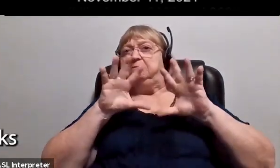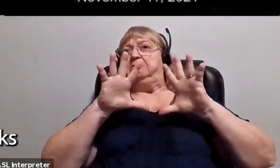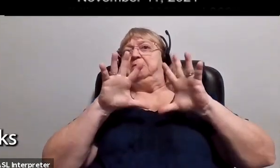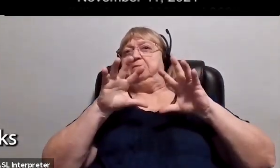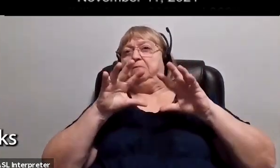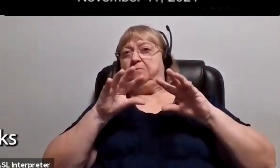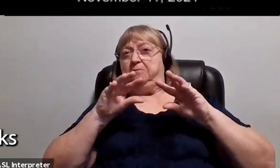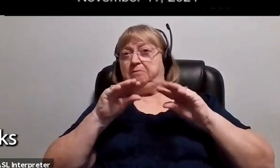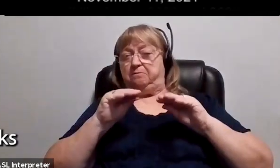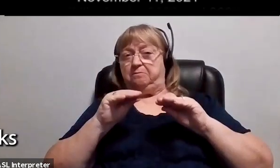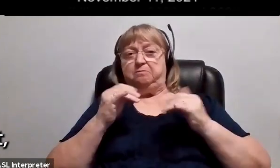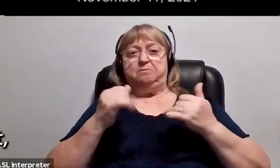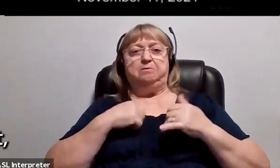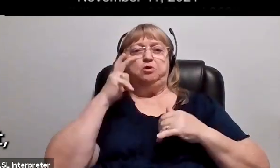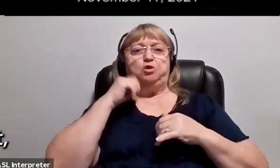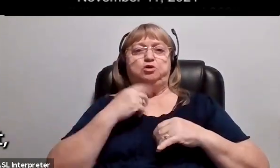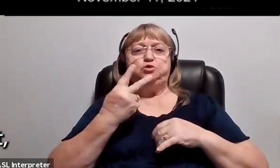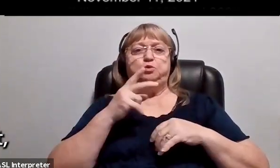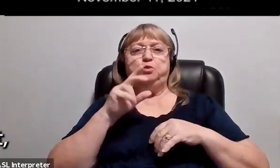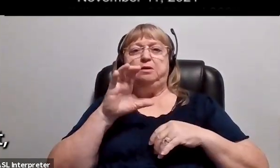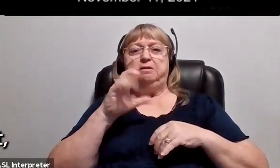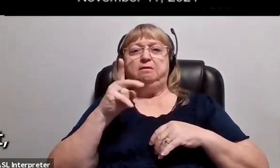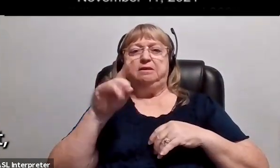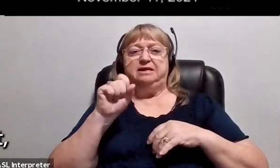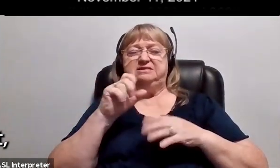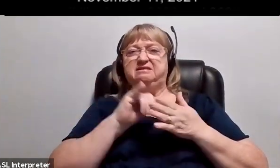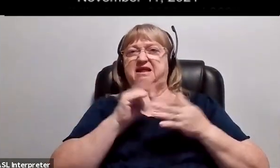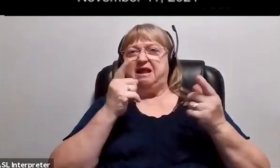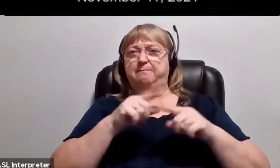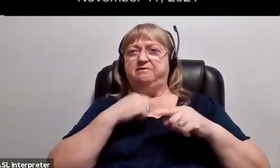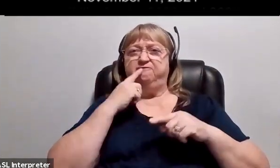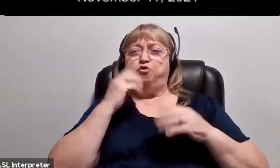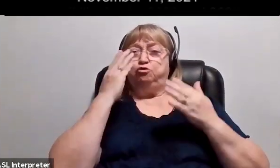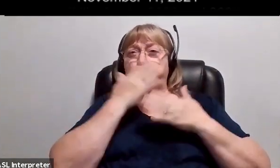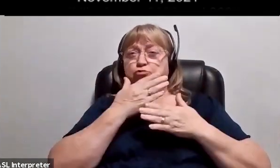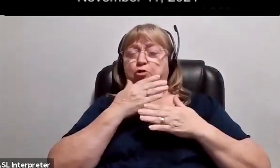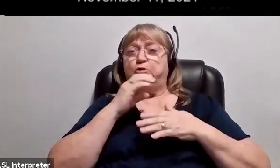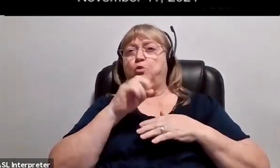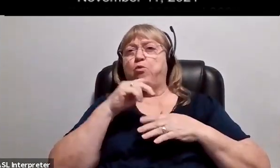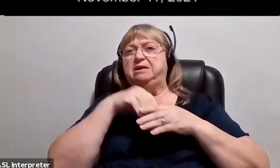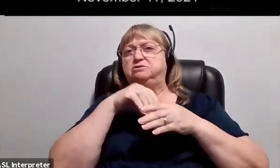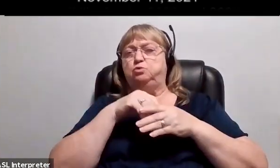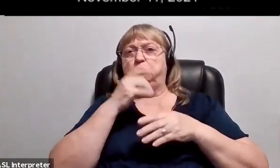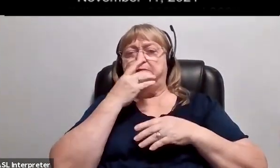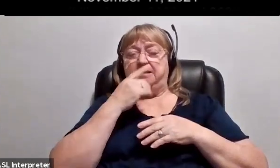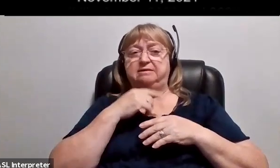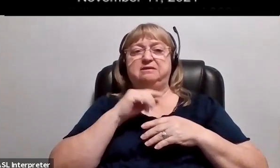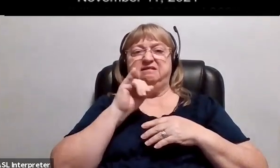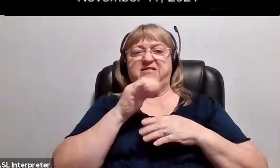So right now you just heard a couple clicks that happen in dark or indoor light. So in that range of